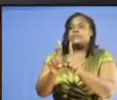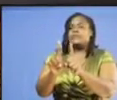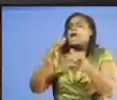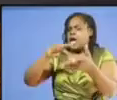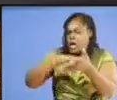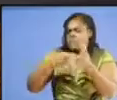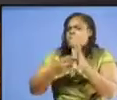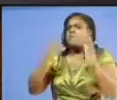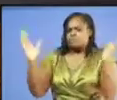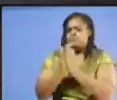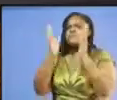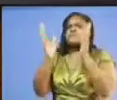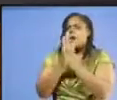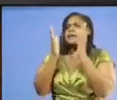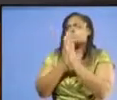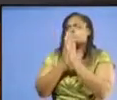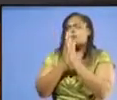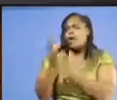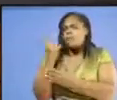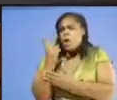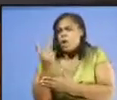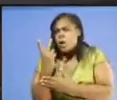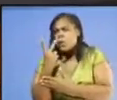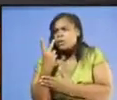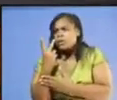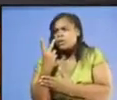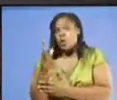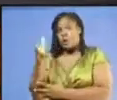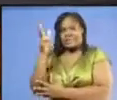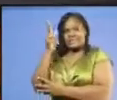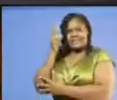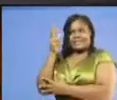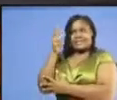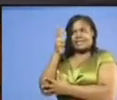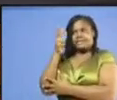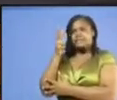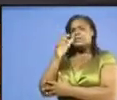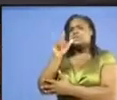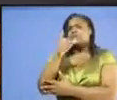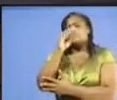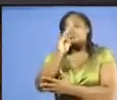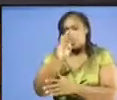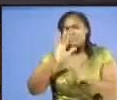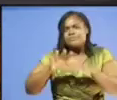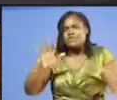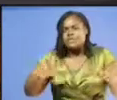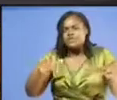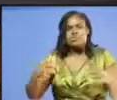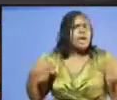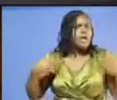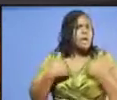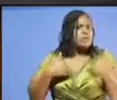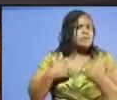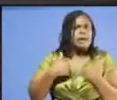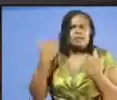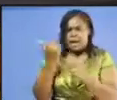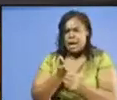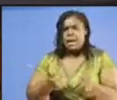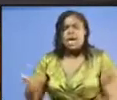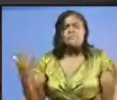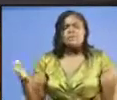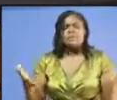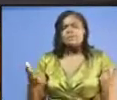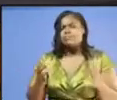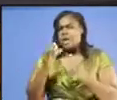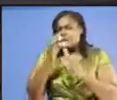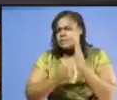purposeful praise. But watch this. When the devil took Job's children and his animals, at the end of the first